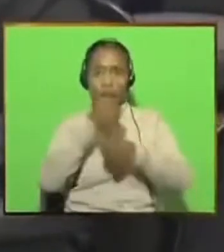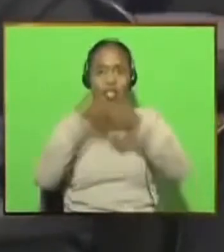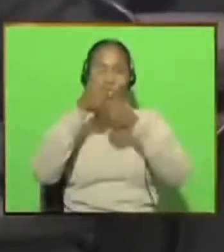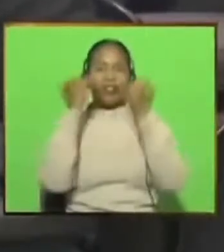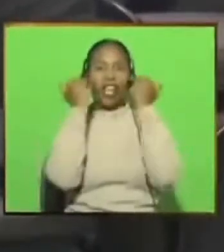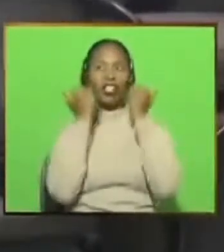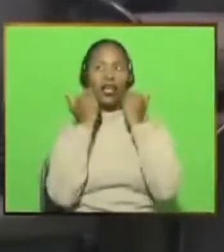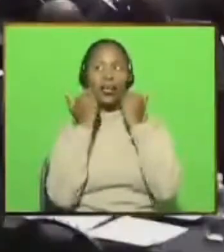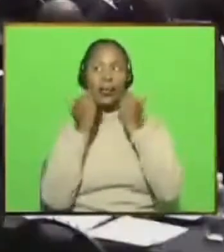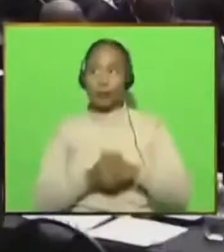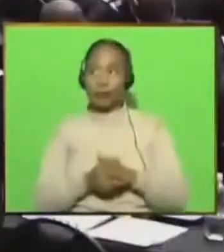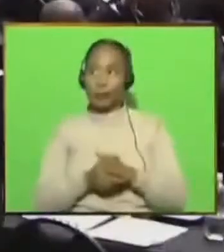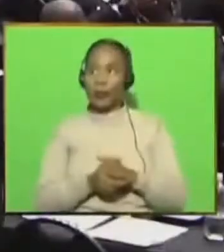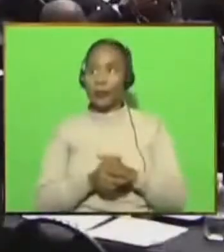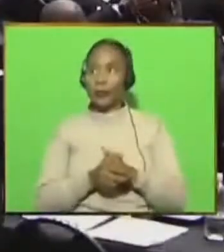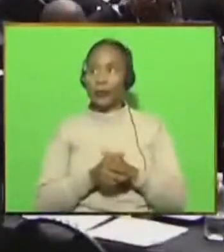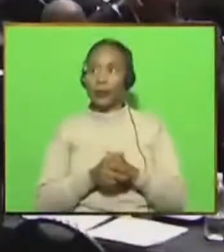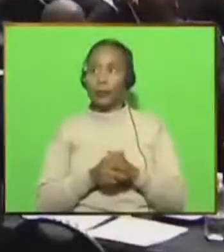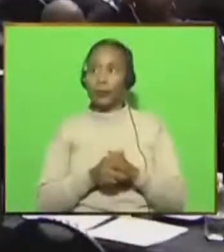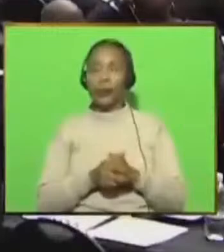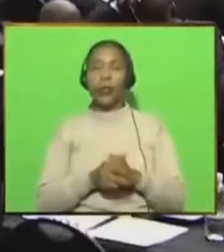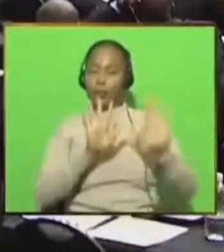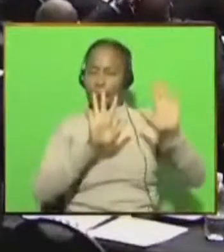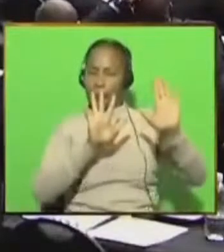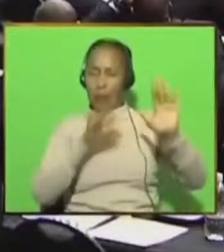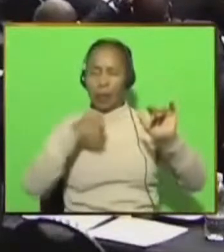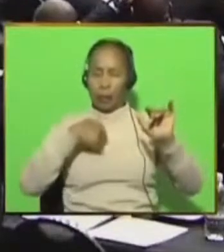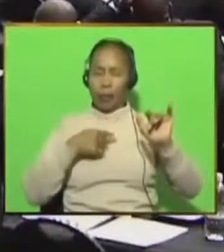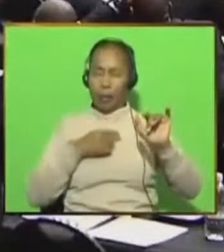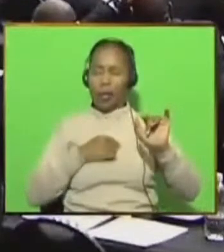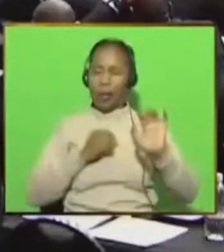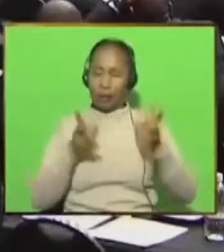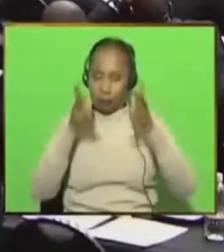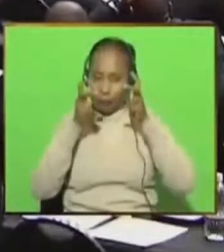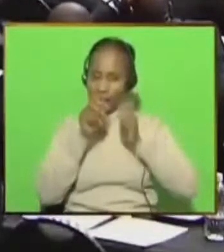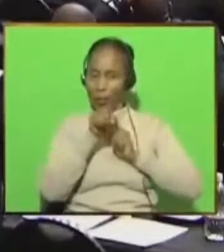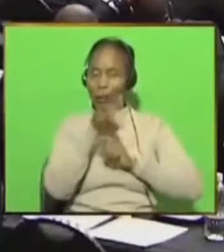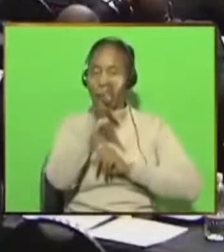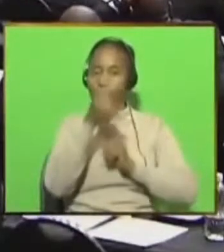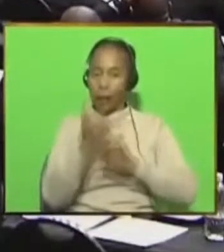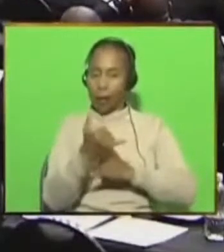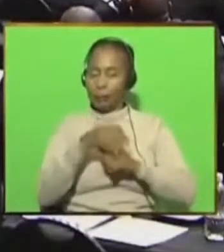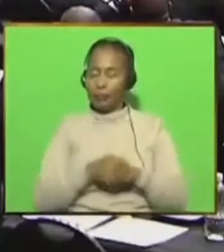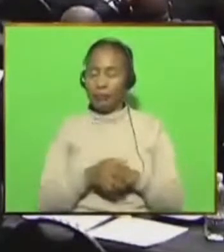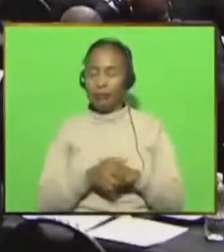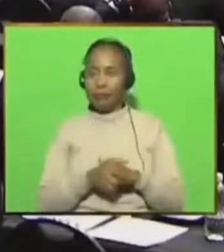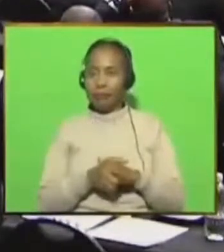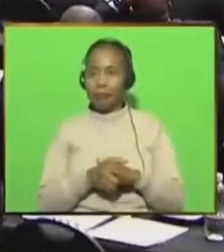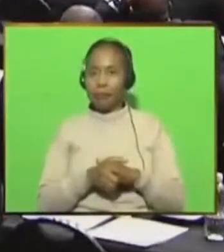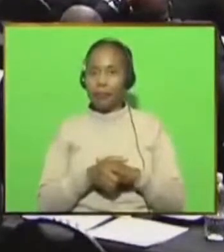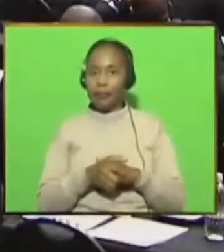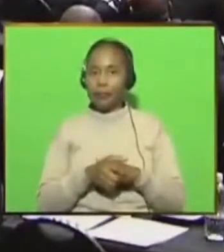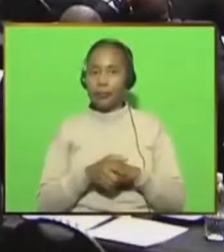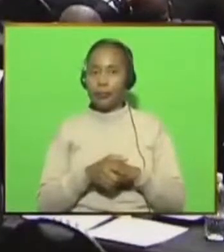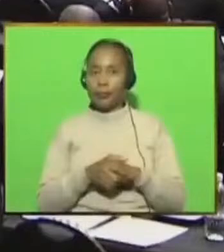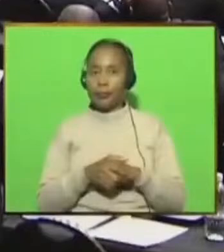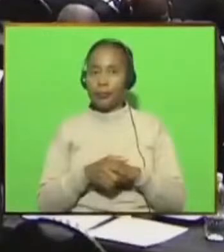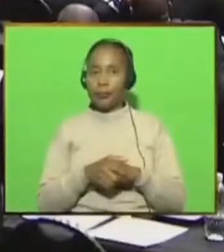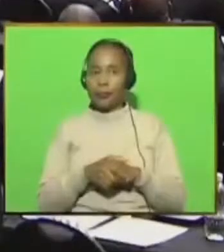necessarily cause the amendments of the rules, but it addresses the concern arising from what has been referred to as a